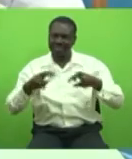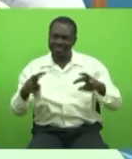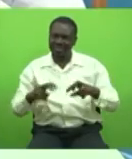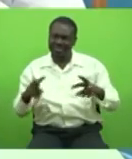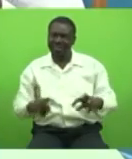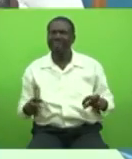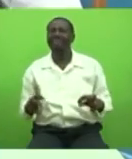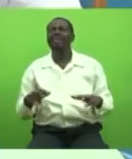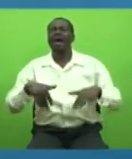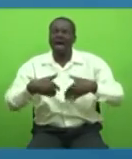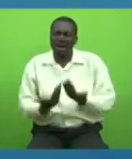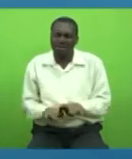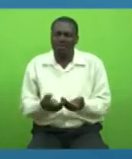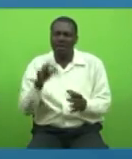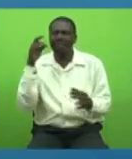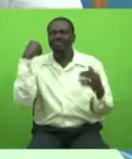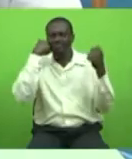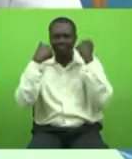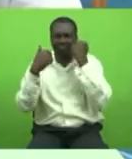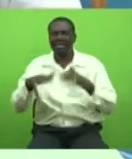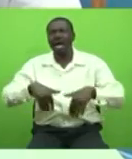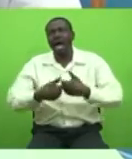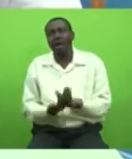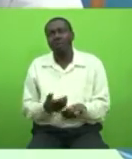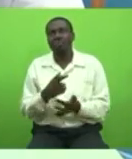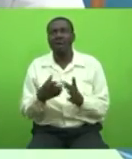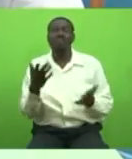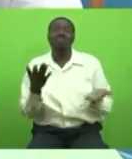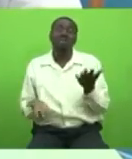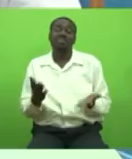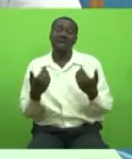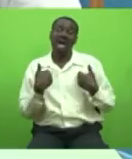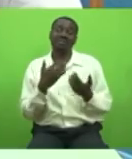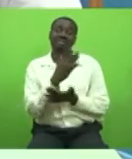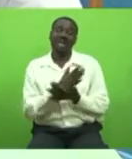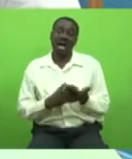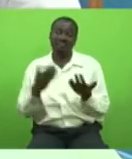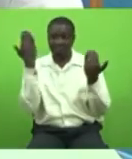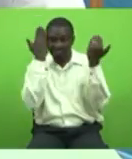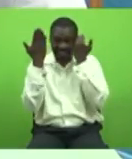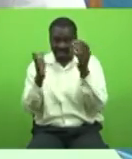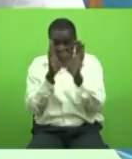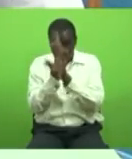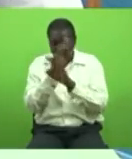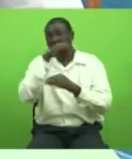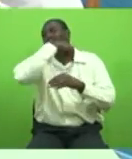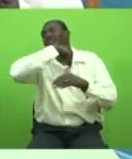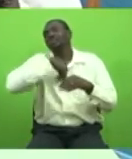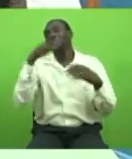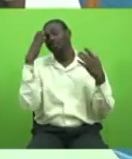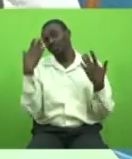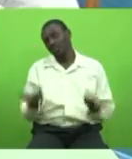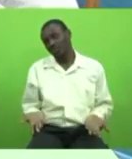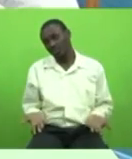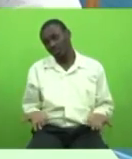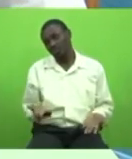but there may be other injuries which you may not know, because after going through such an event, the body sometimes becomes numb and you cannot tell